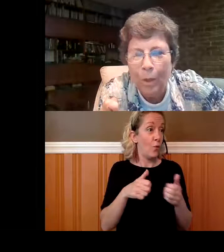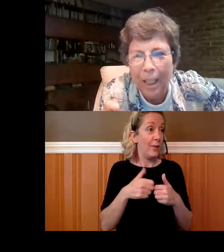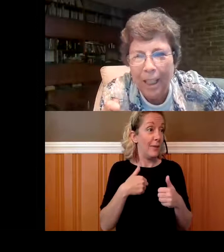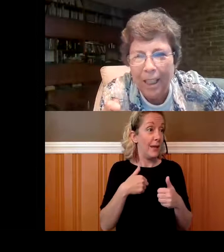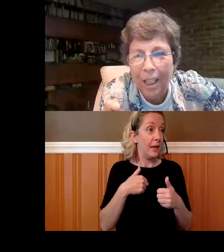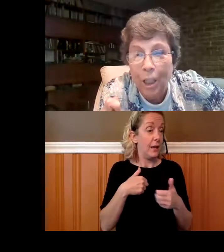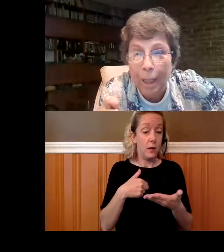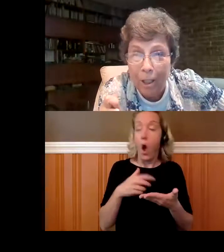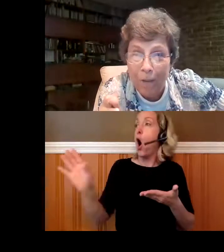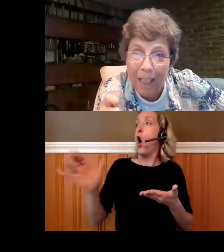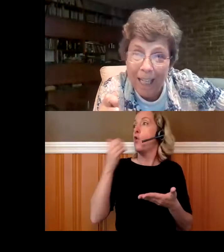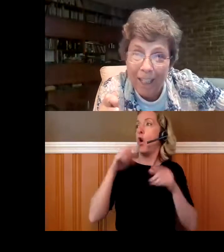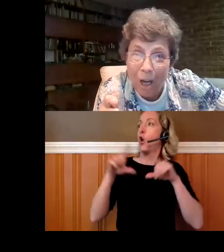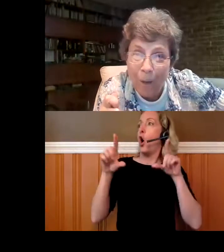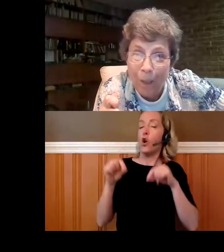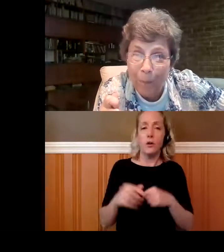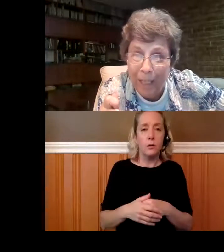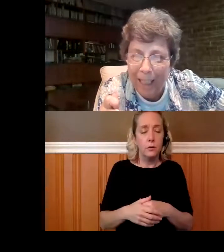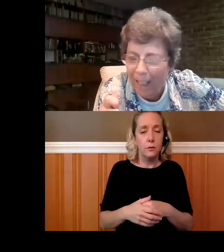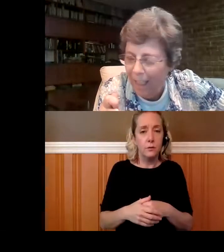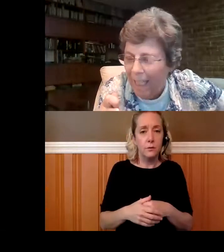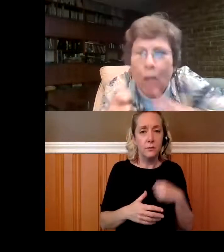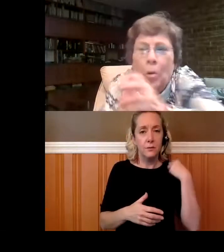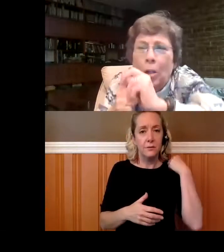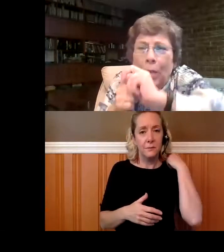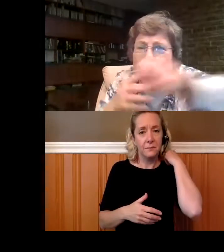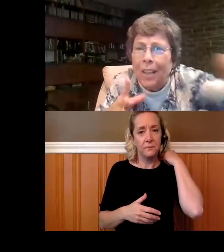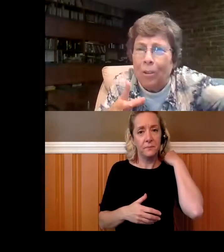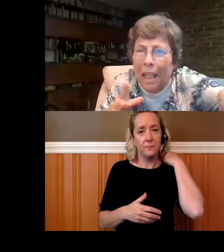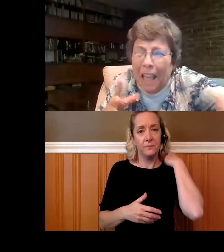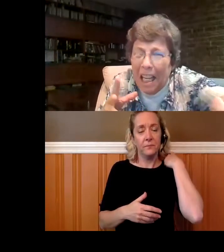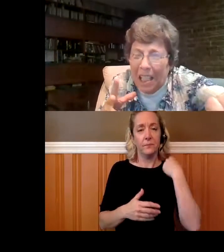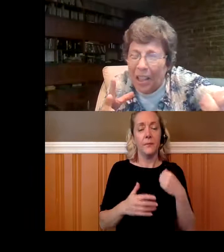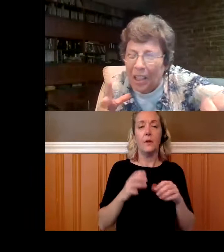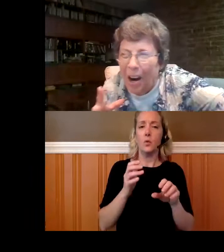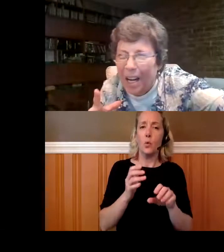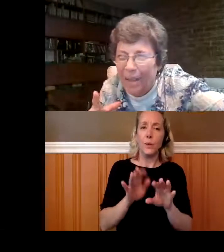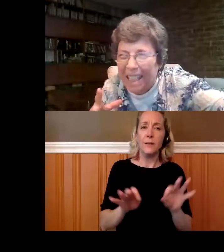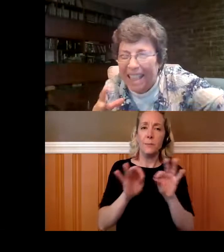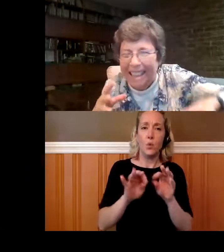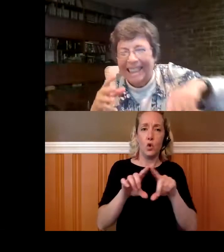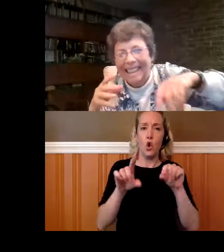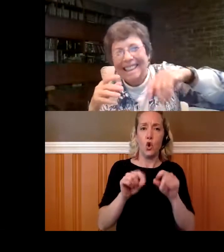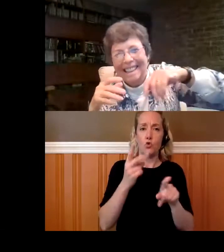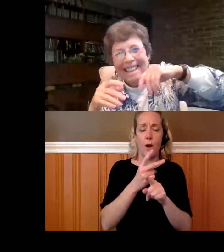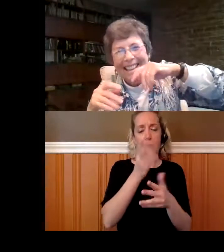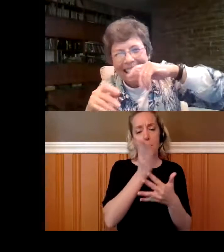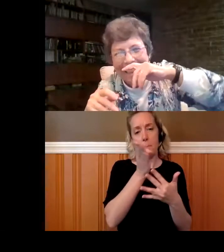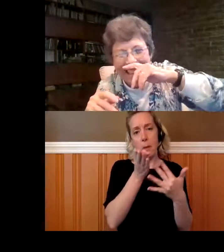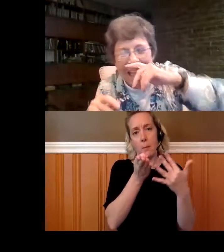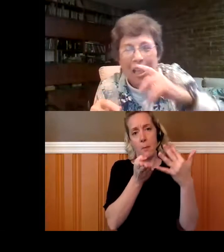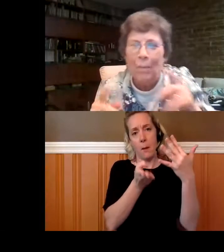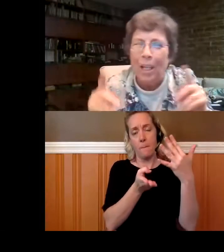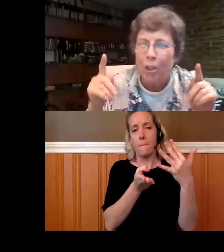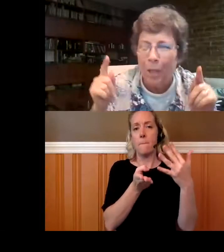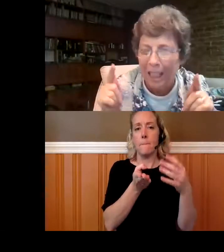oh, no, that's not the card I meant. Oh, man. So make sure that they can identify which card